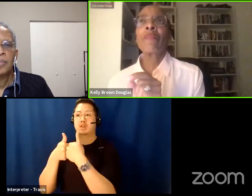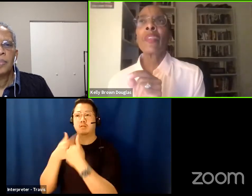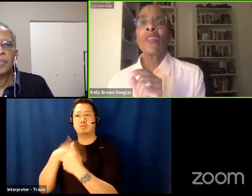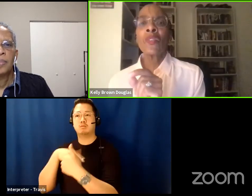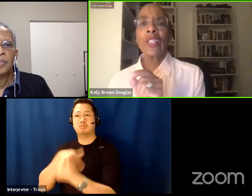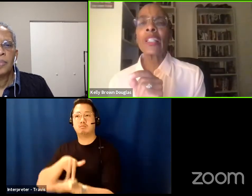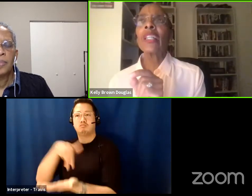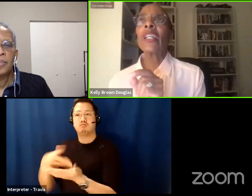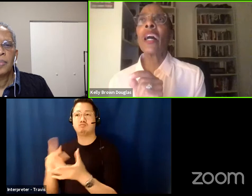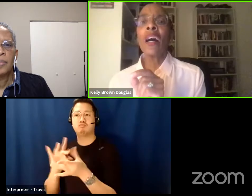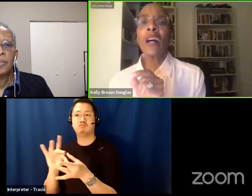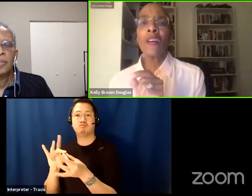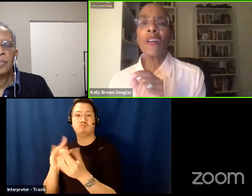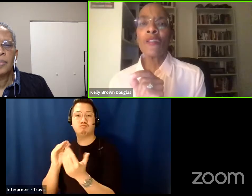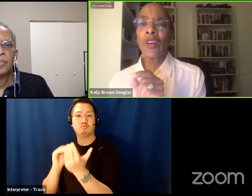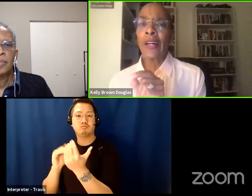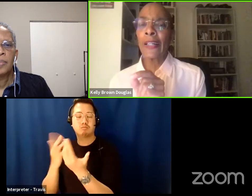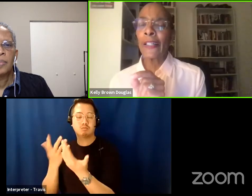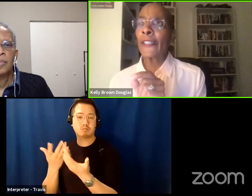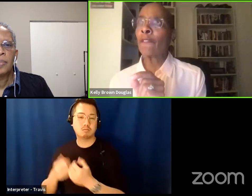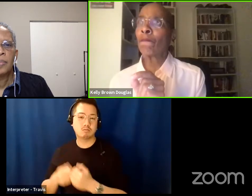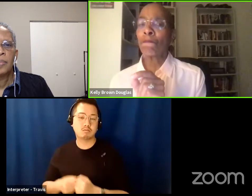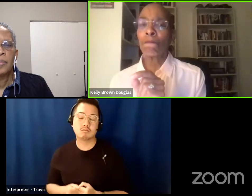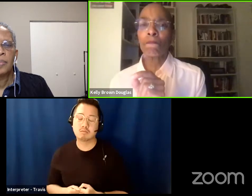privilege really of